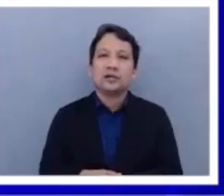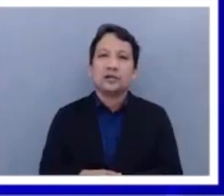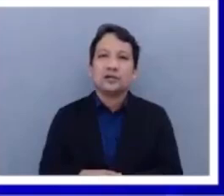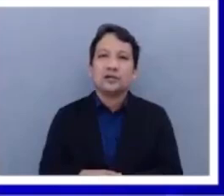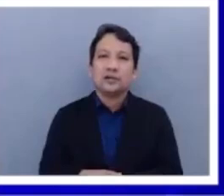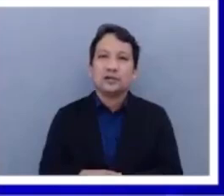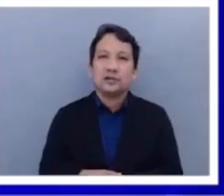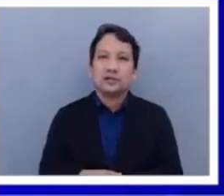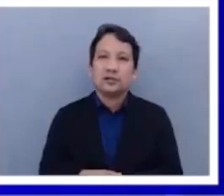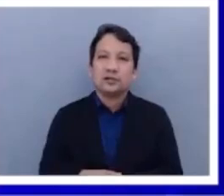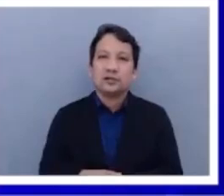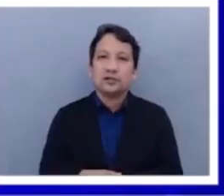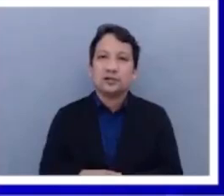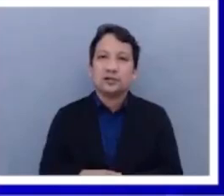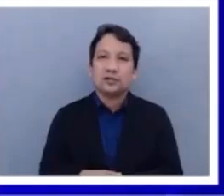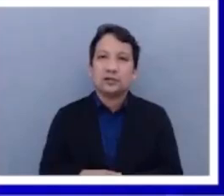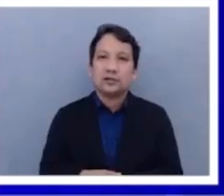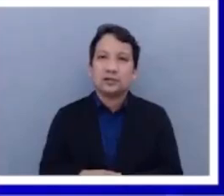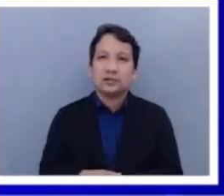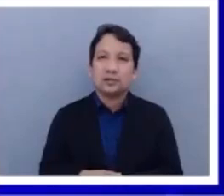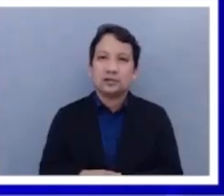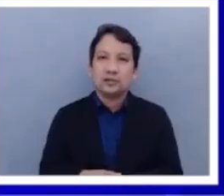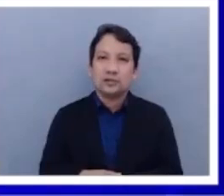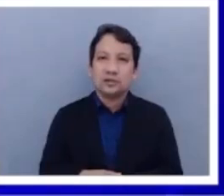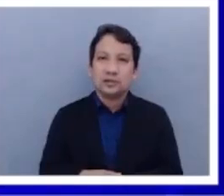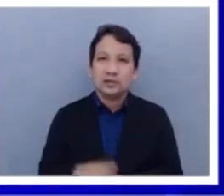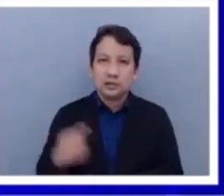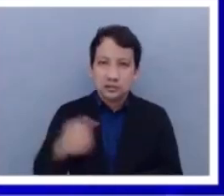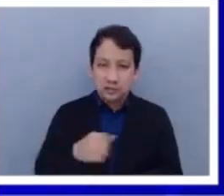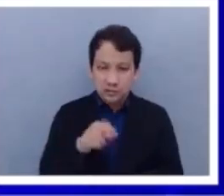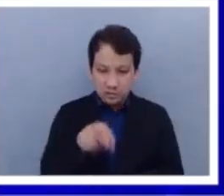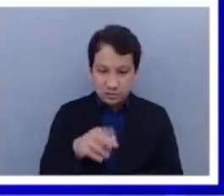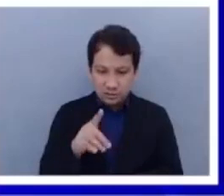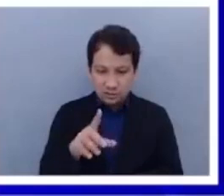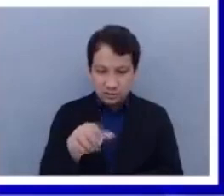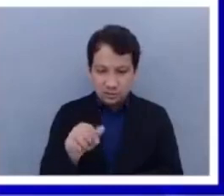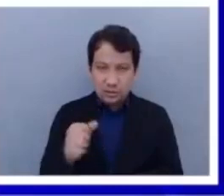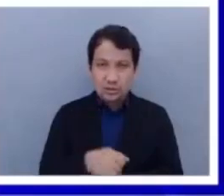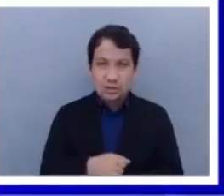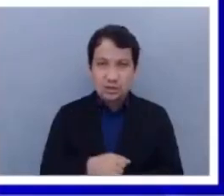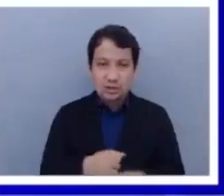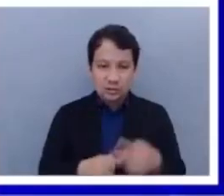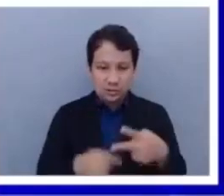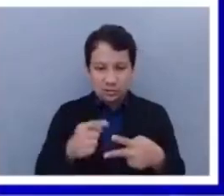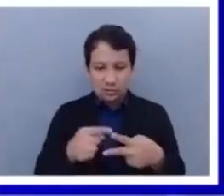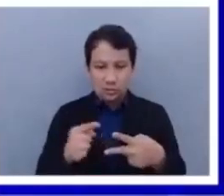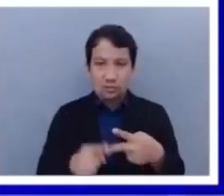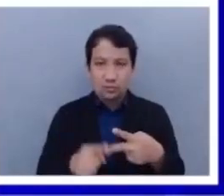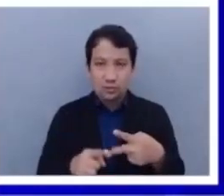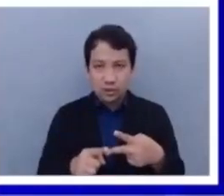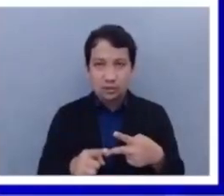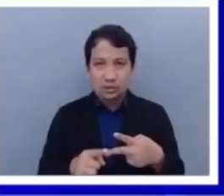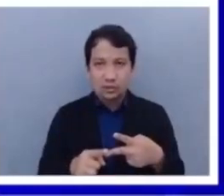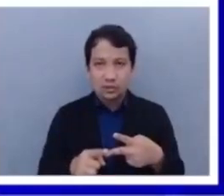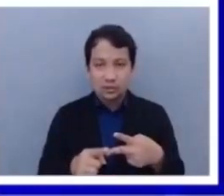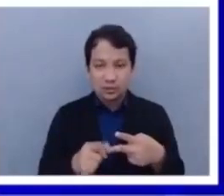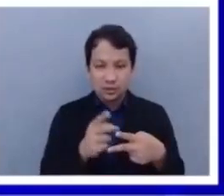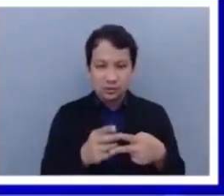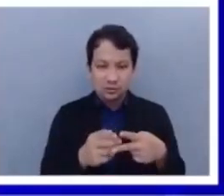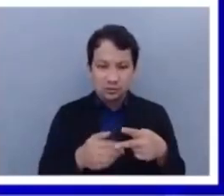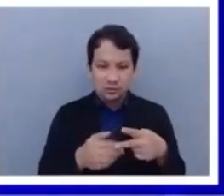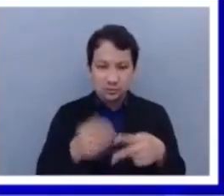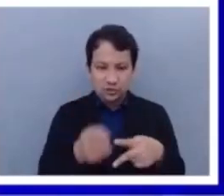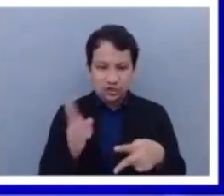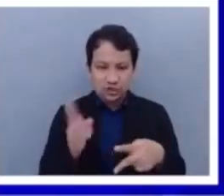yung data na nakikita namin dito, dalawa, no, yung medyo mataas ang increase sa